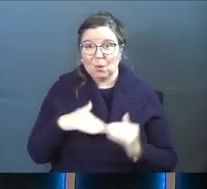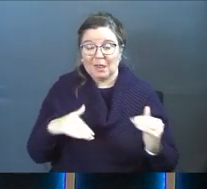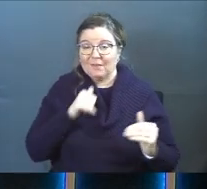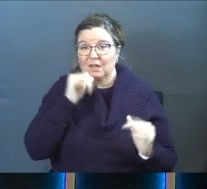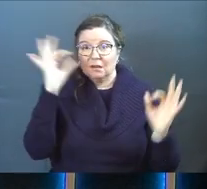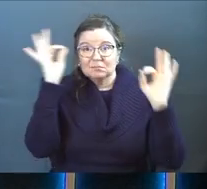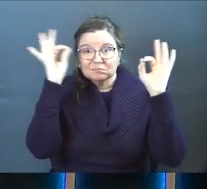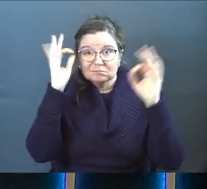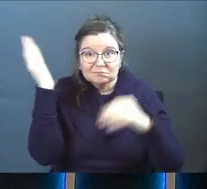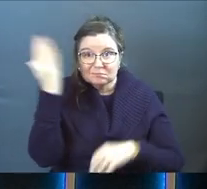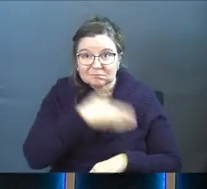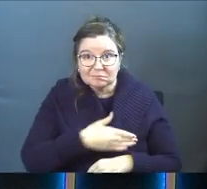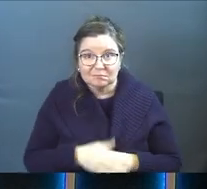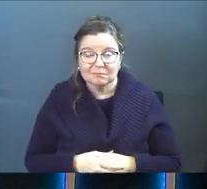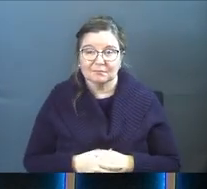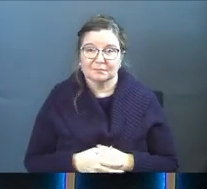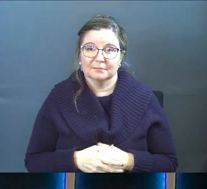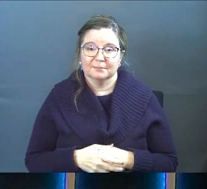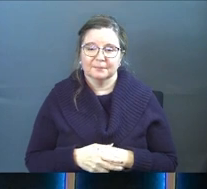don't know about.